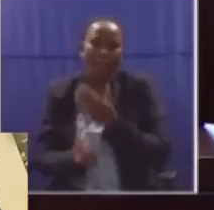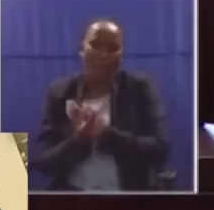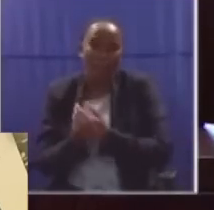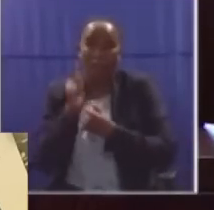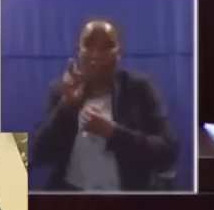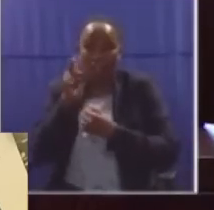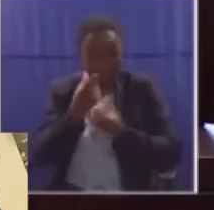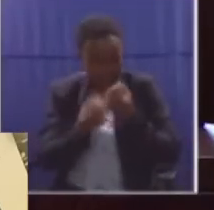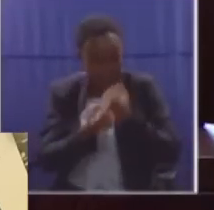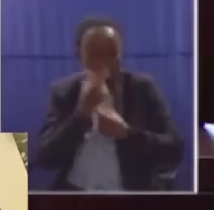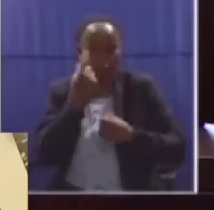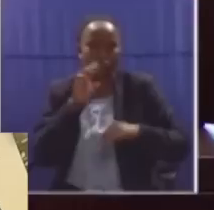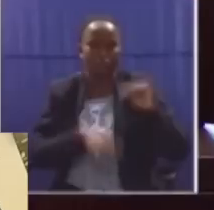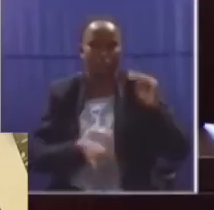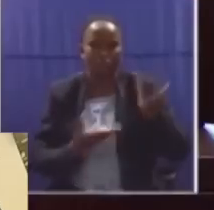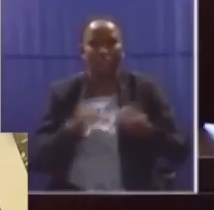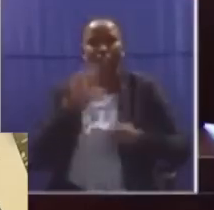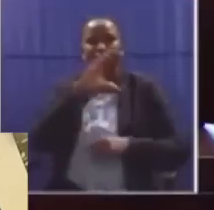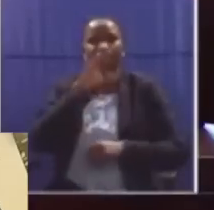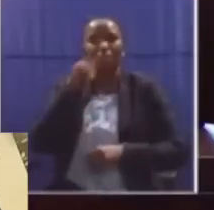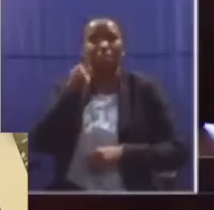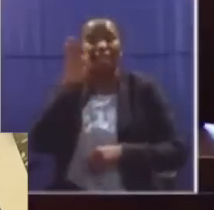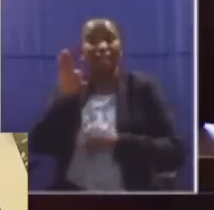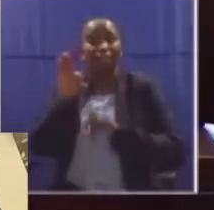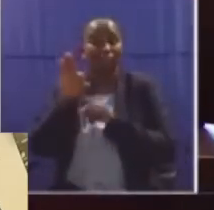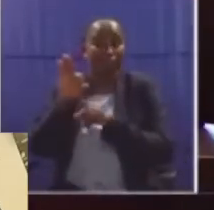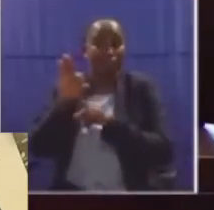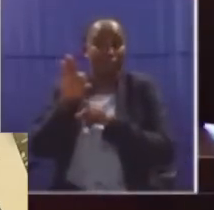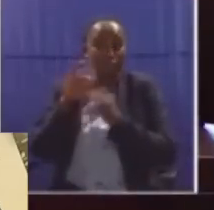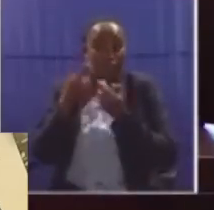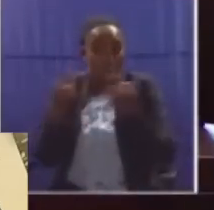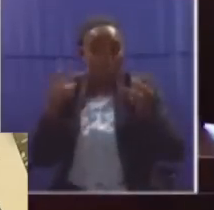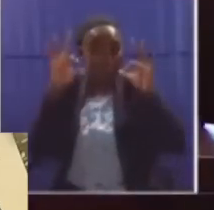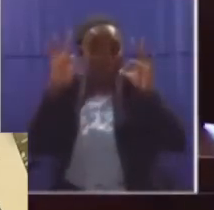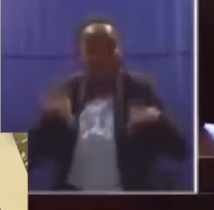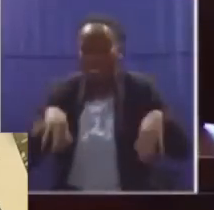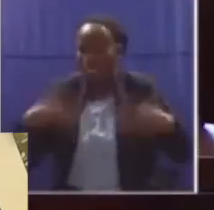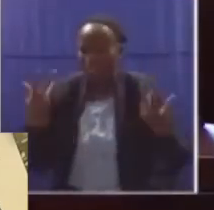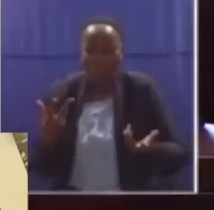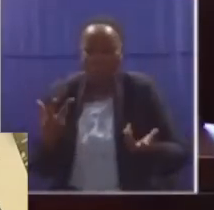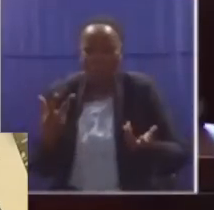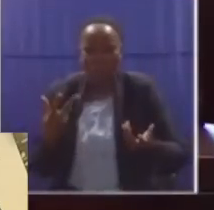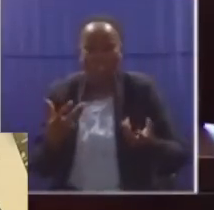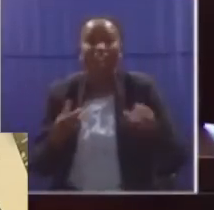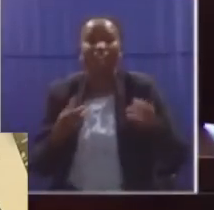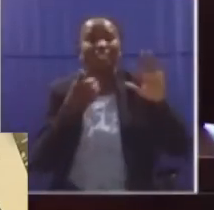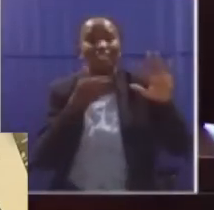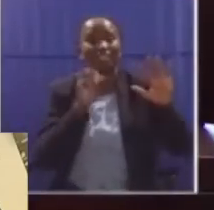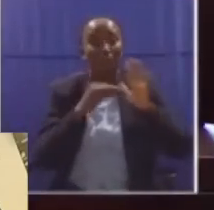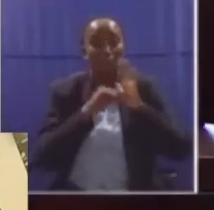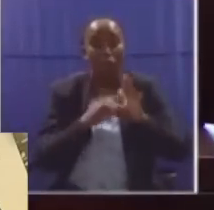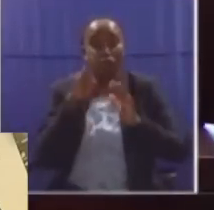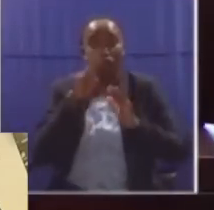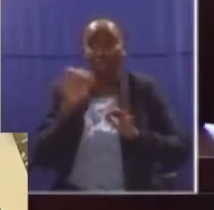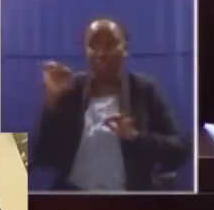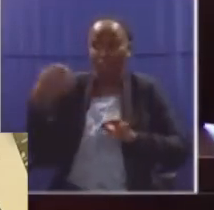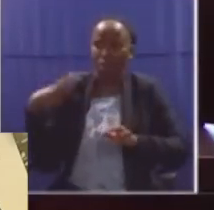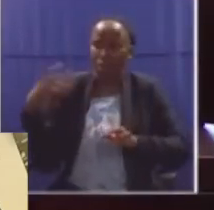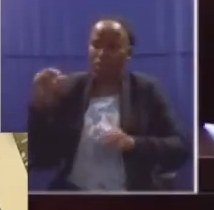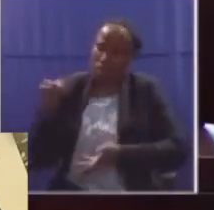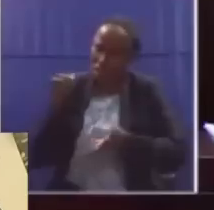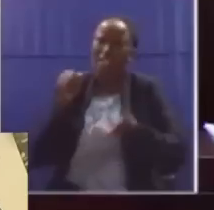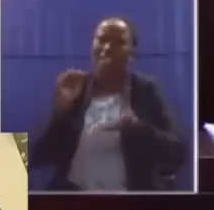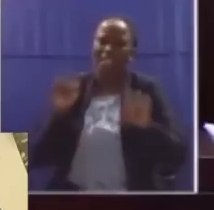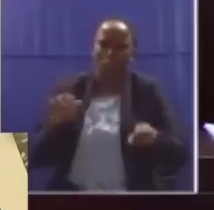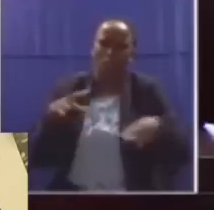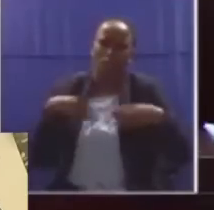consequences. Our CPFs are not adequately resourced, and while the 70 million rand committed by the minister is welcomed, it is unlikely